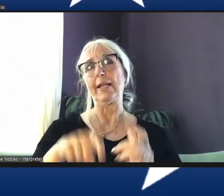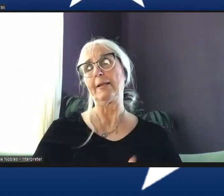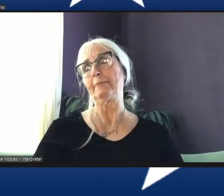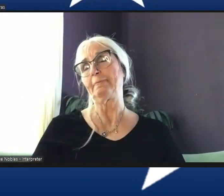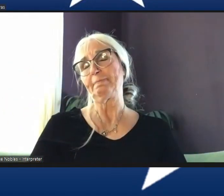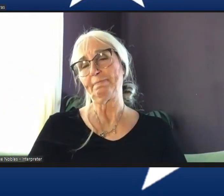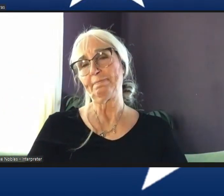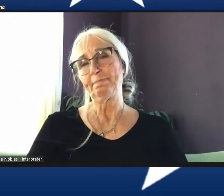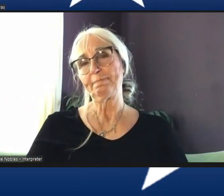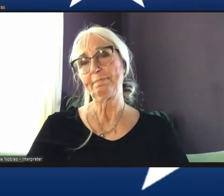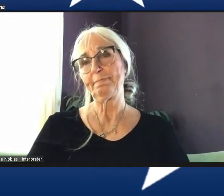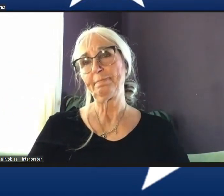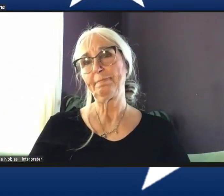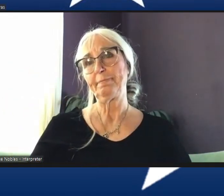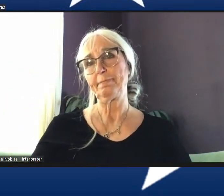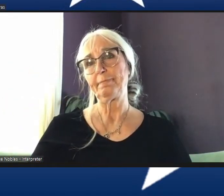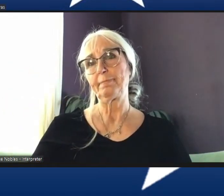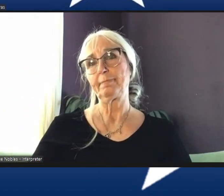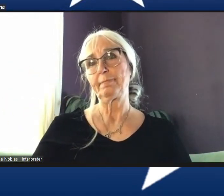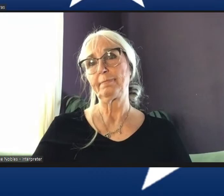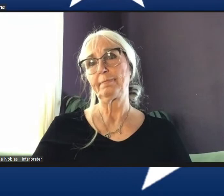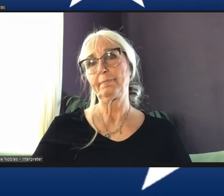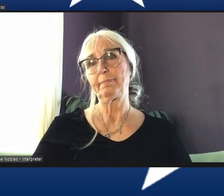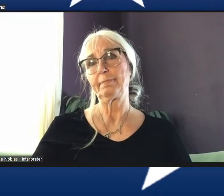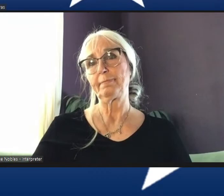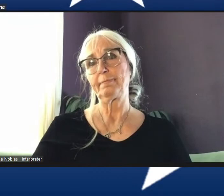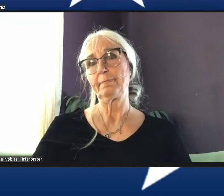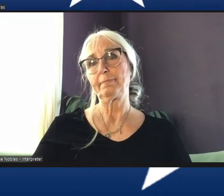right. All right, what's the pleasure of the court?